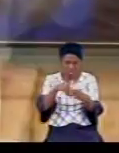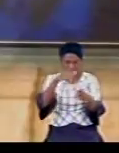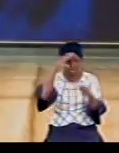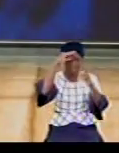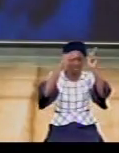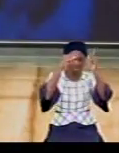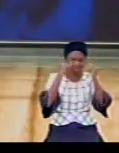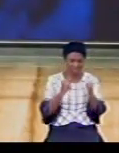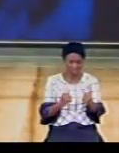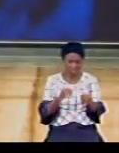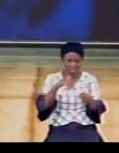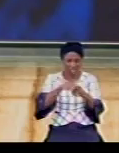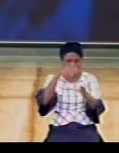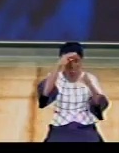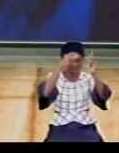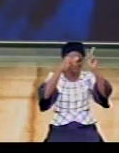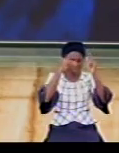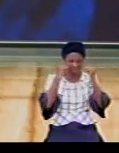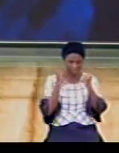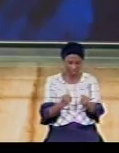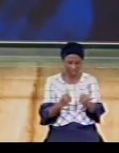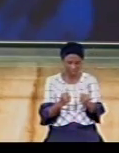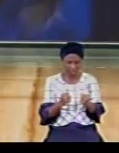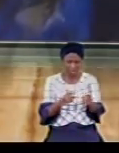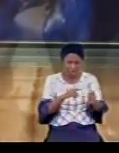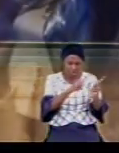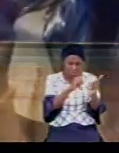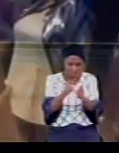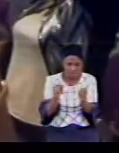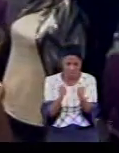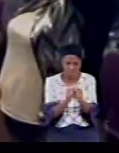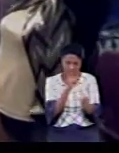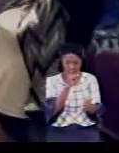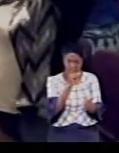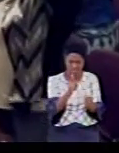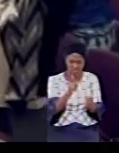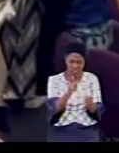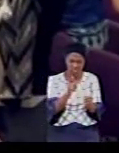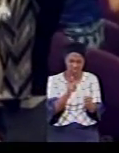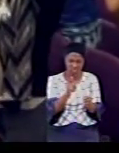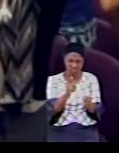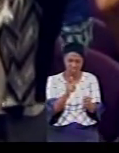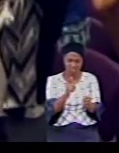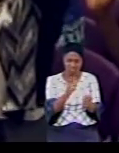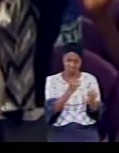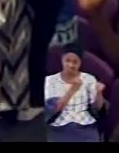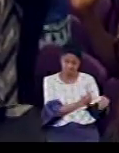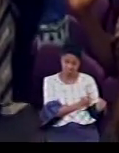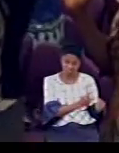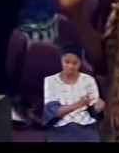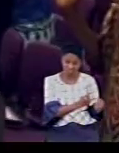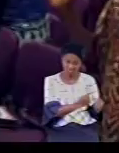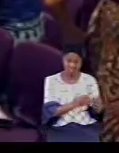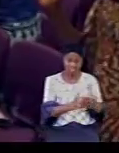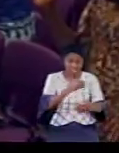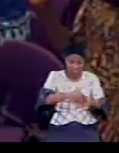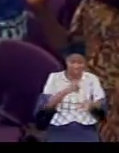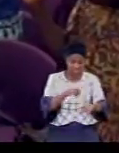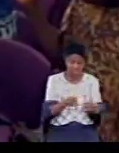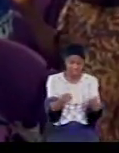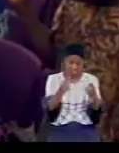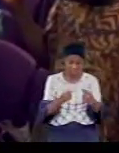power. Go with assurance. When you come back next time, come back with